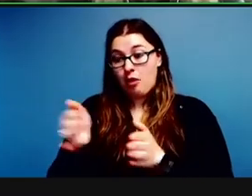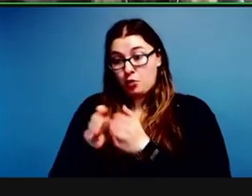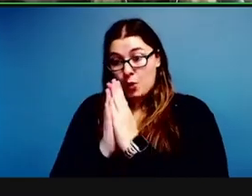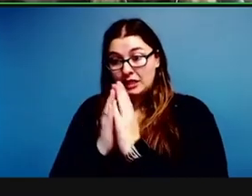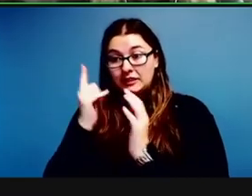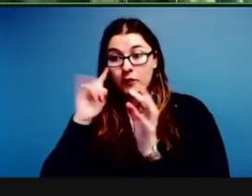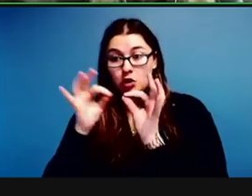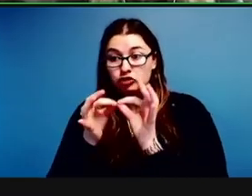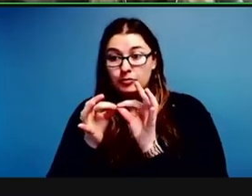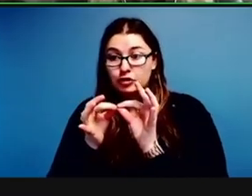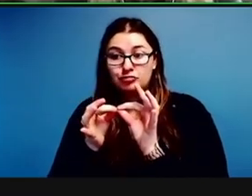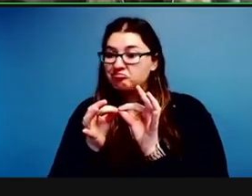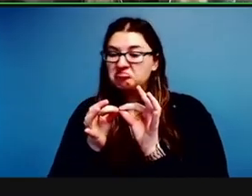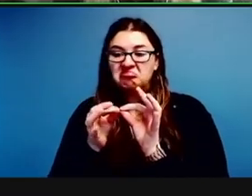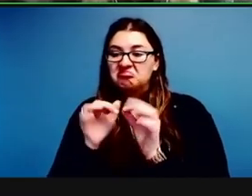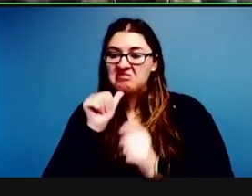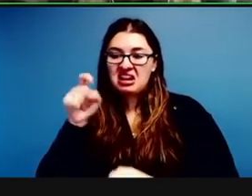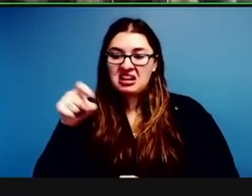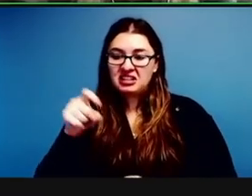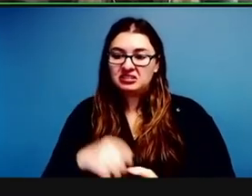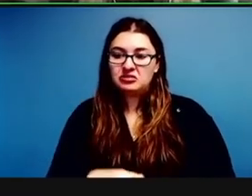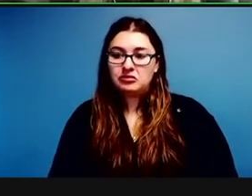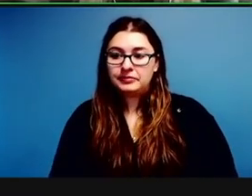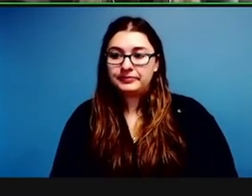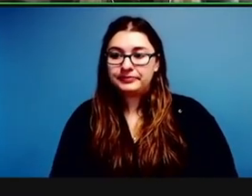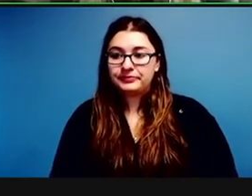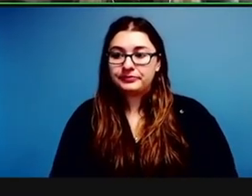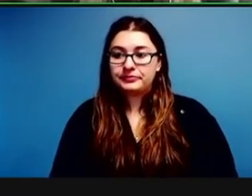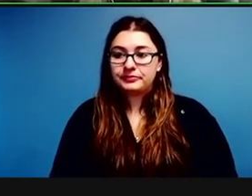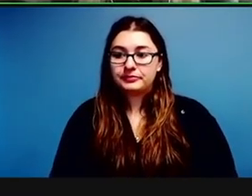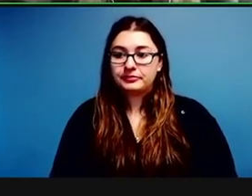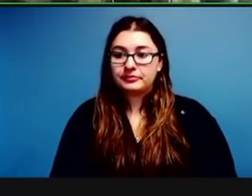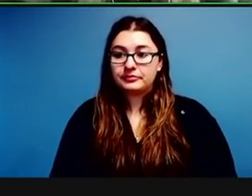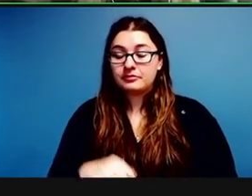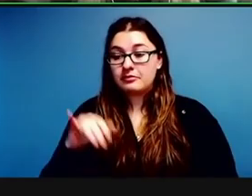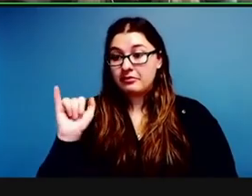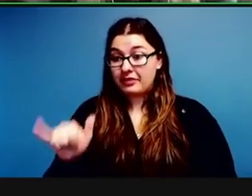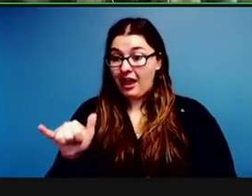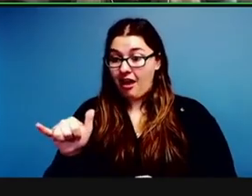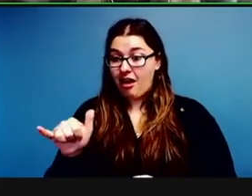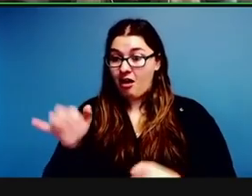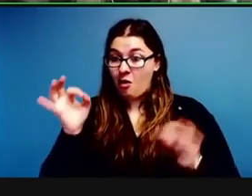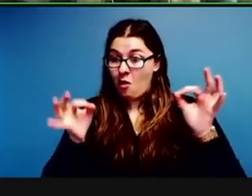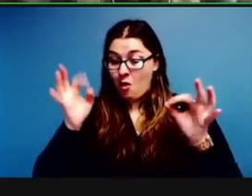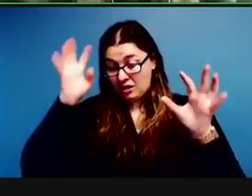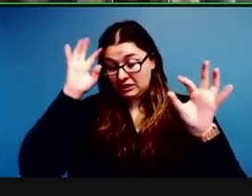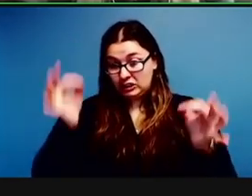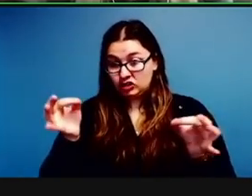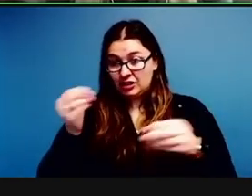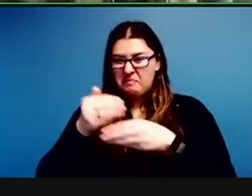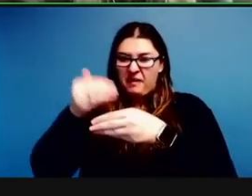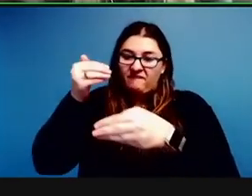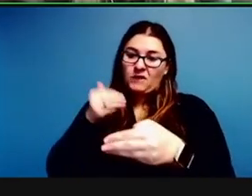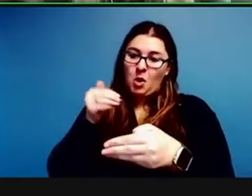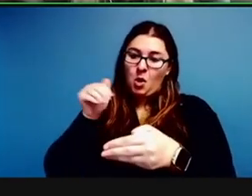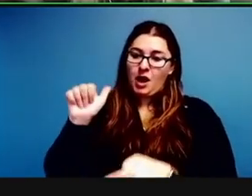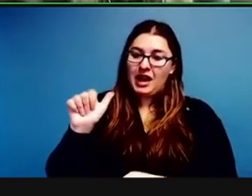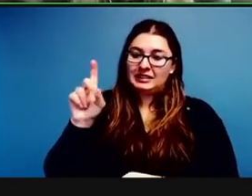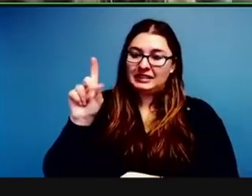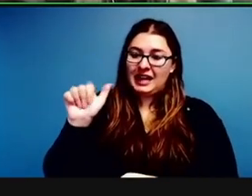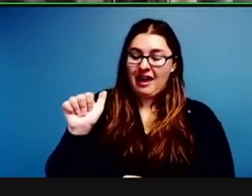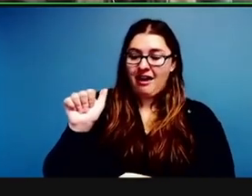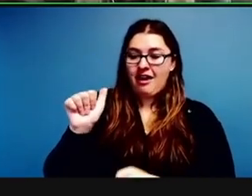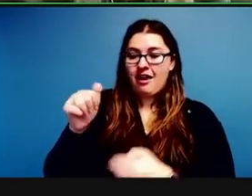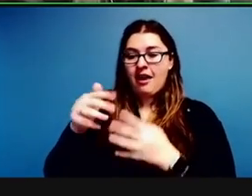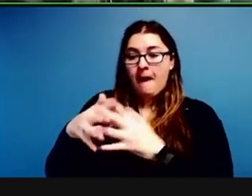an interpreter was not necessary. This court decision predates the Americans with Disabilities